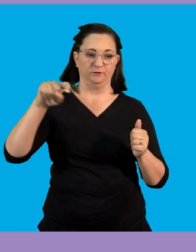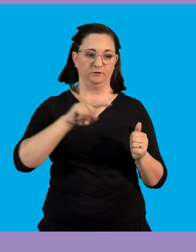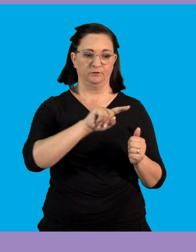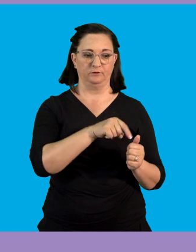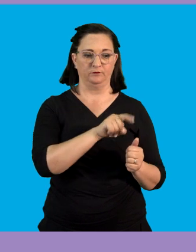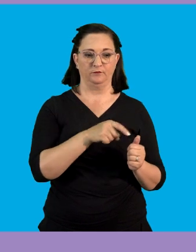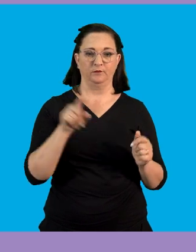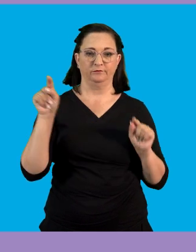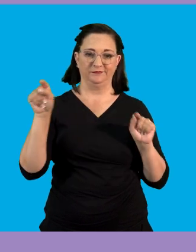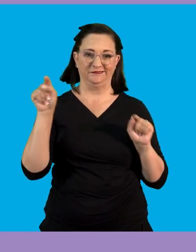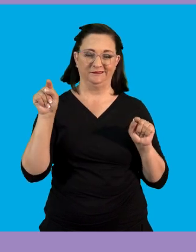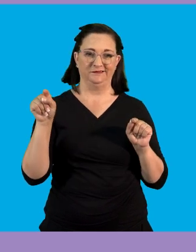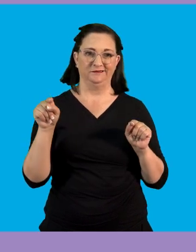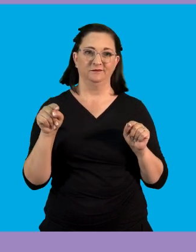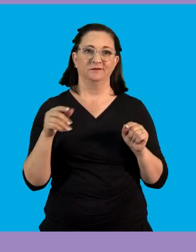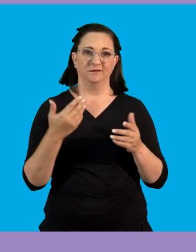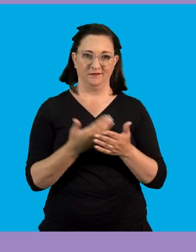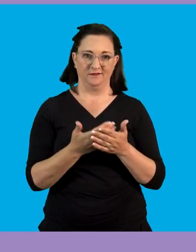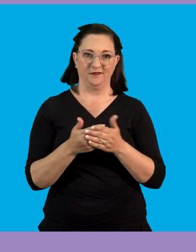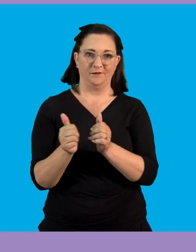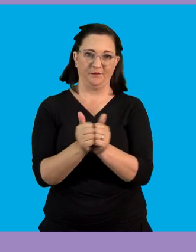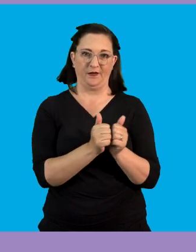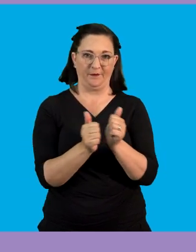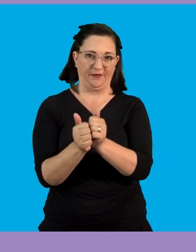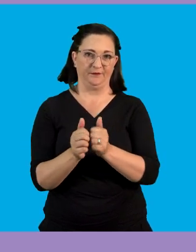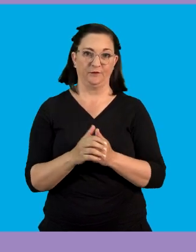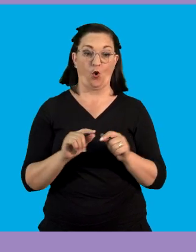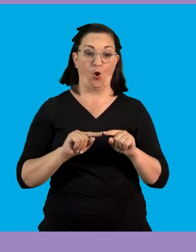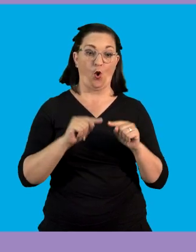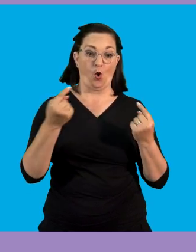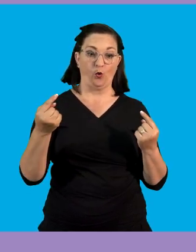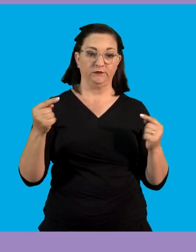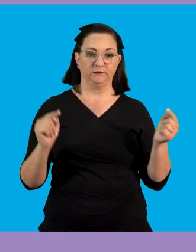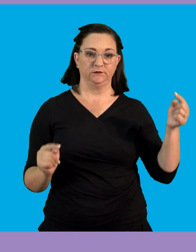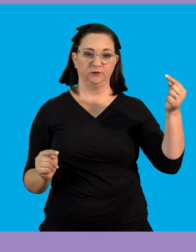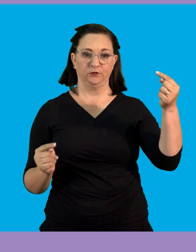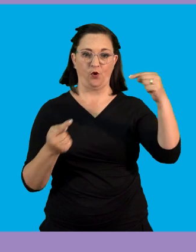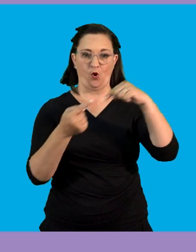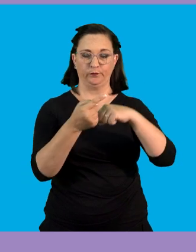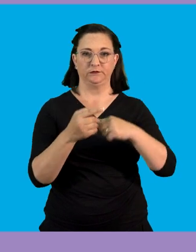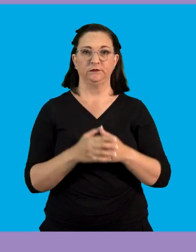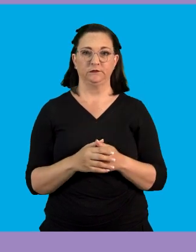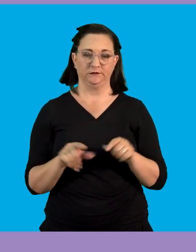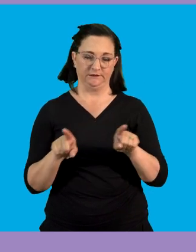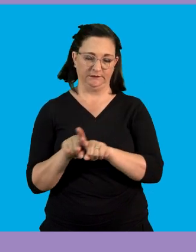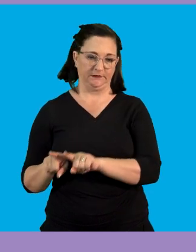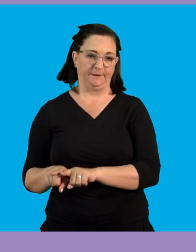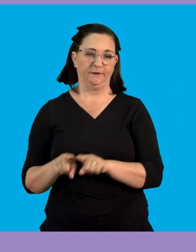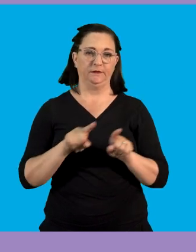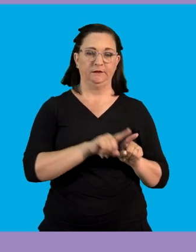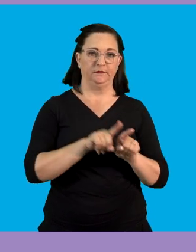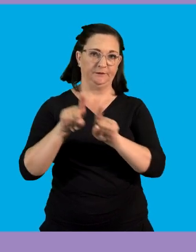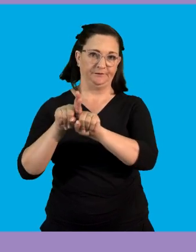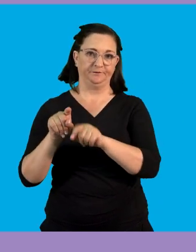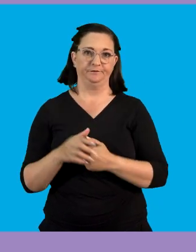the similar marking, so they therefore make the second pair. So the two pairs of opposite angles are equal, and then equal angles